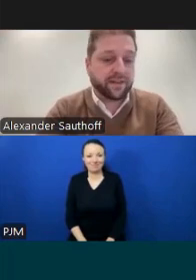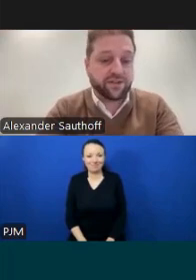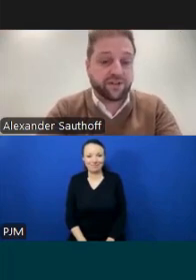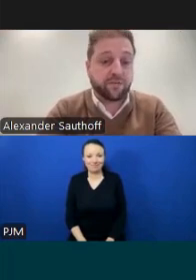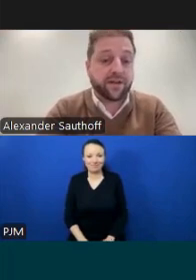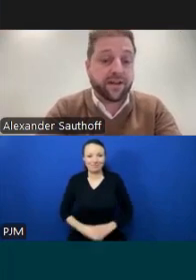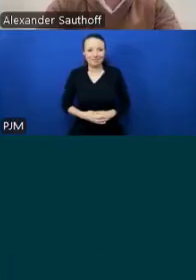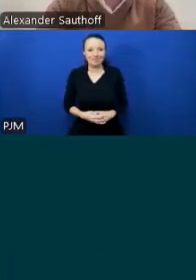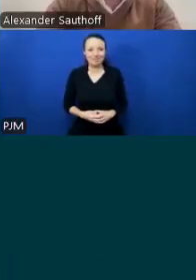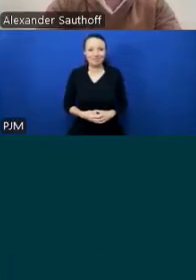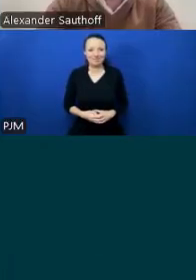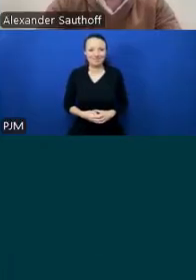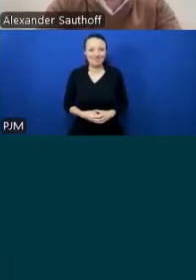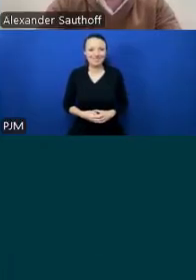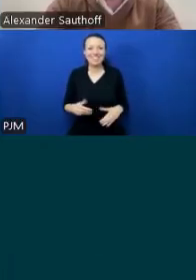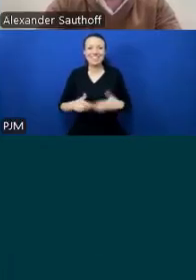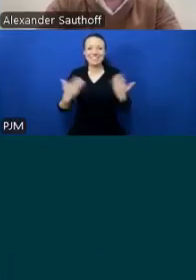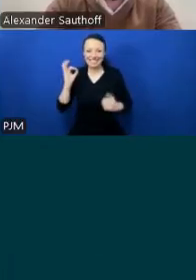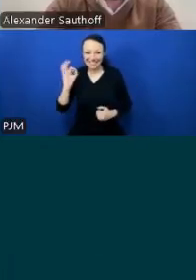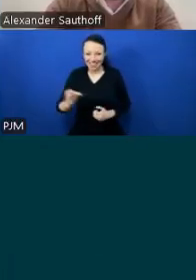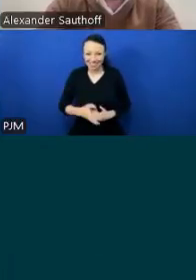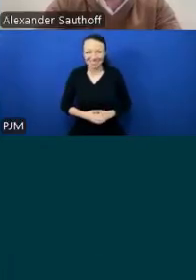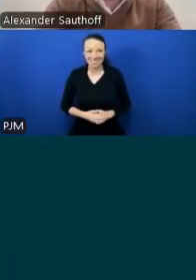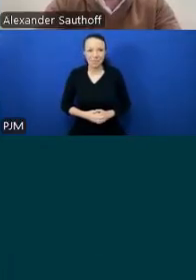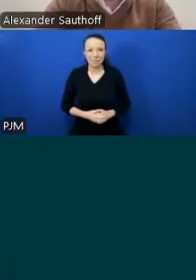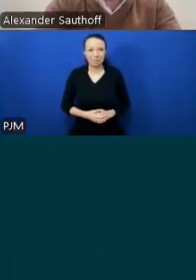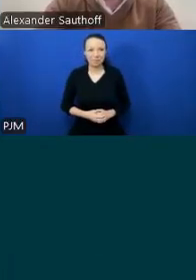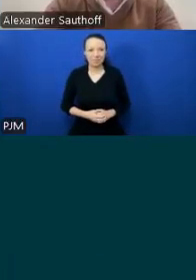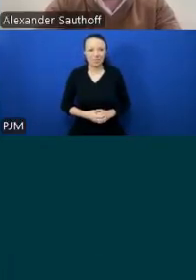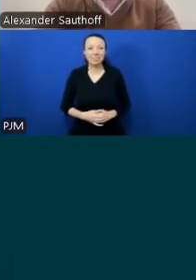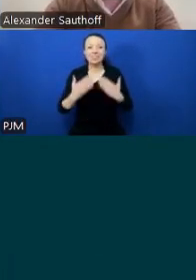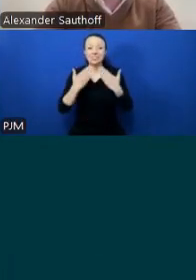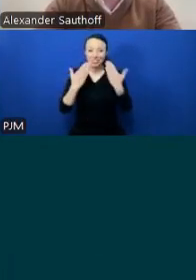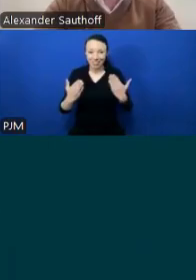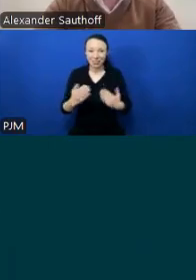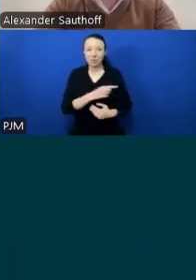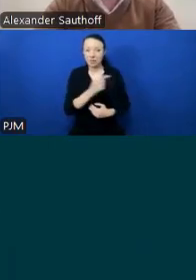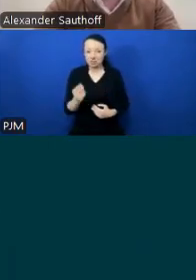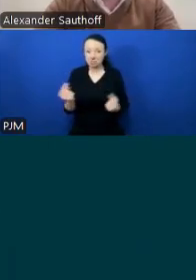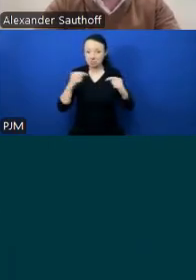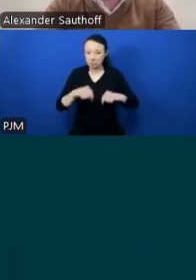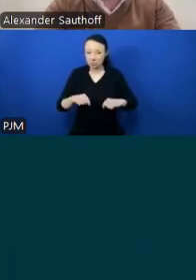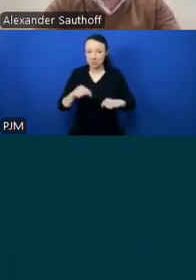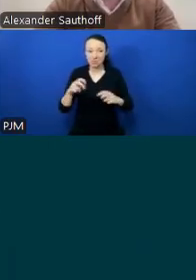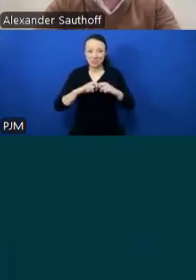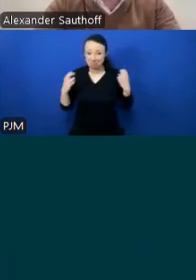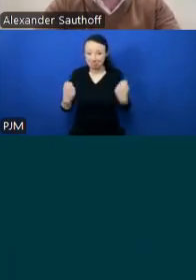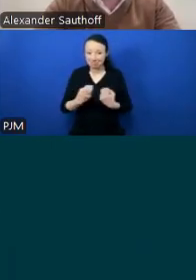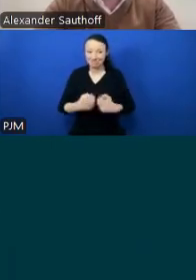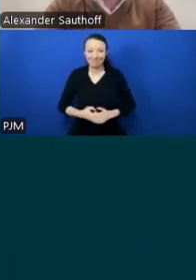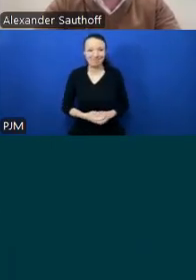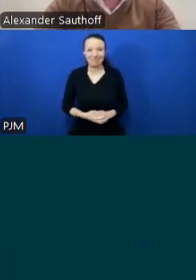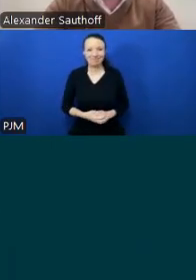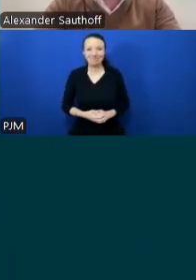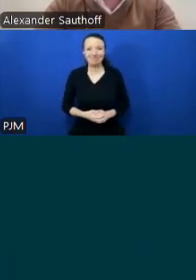Then dzień dobry, and thank you for being here. Thank you for this introduction. My name is